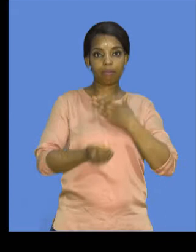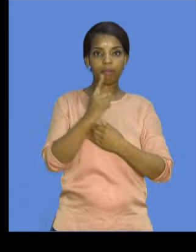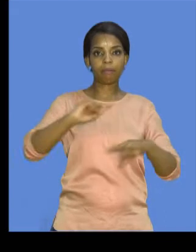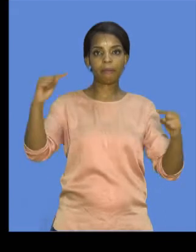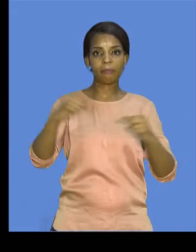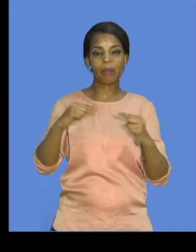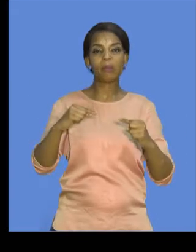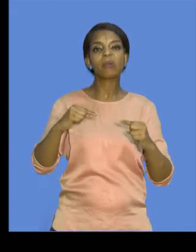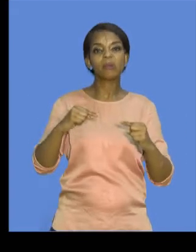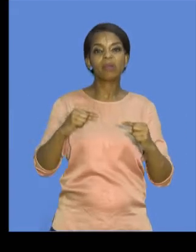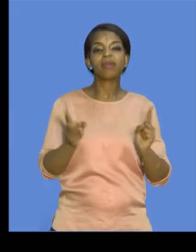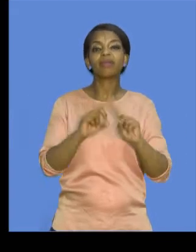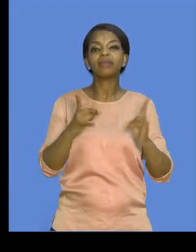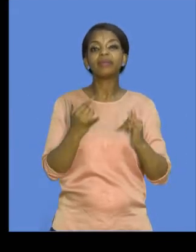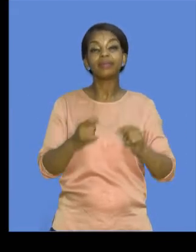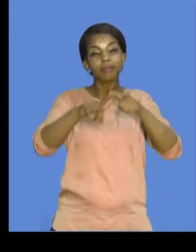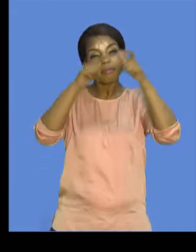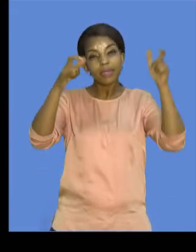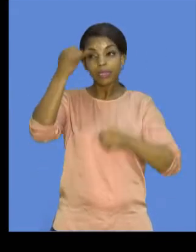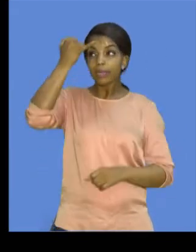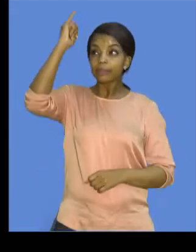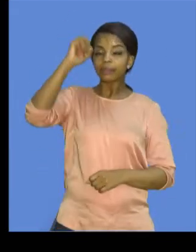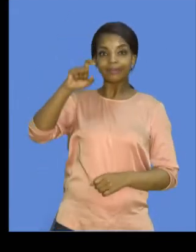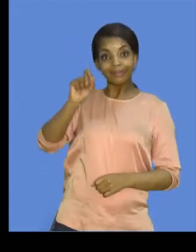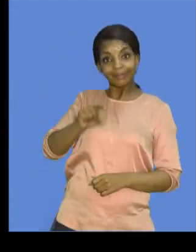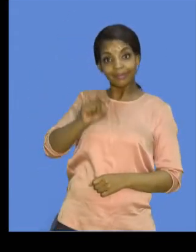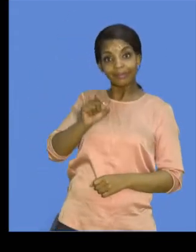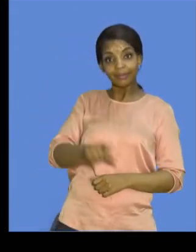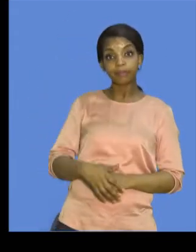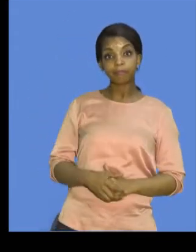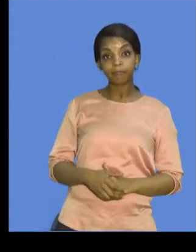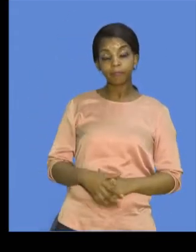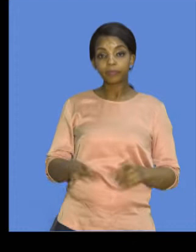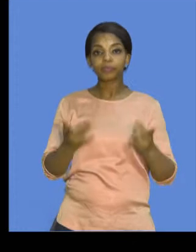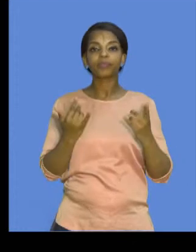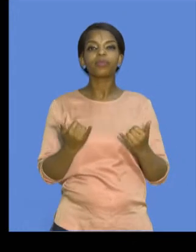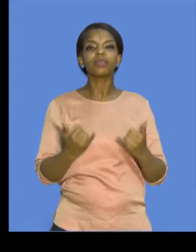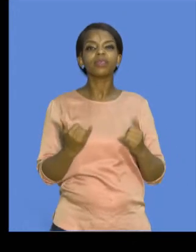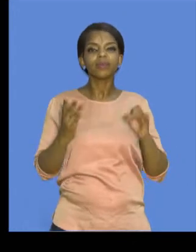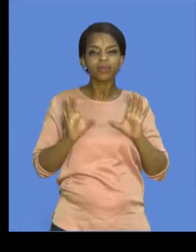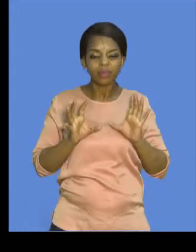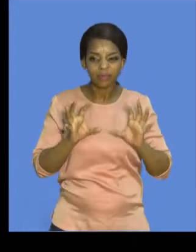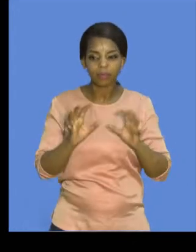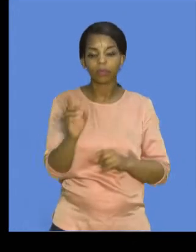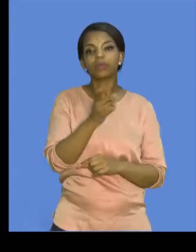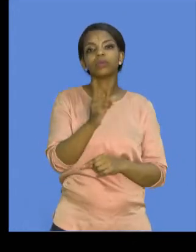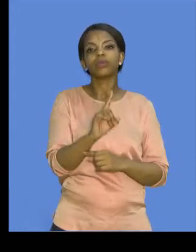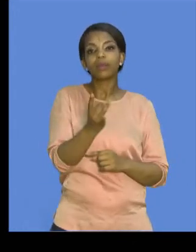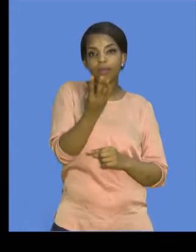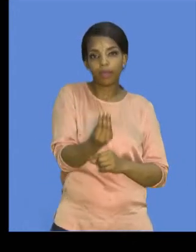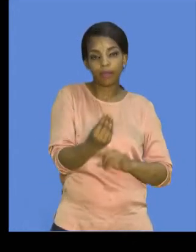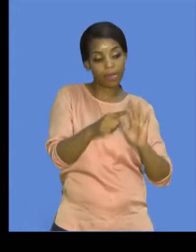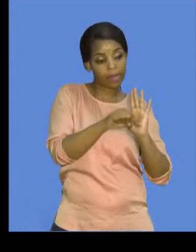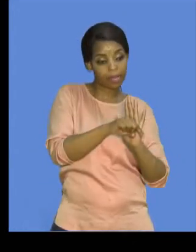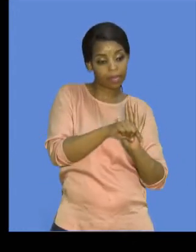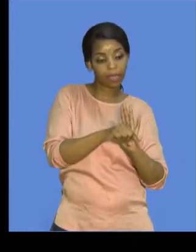big idea in as far as the origin of charge is concerned. Now, the force is in terms of the negative attracts the